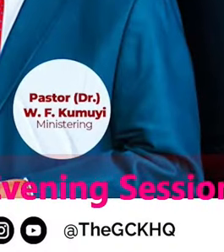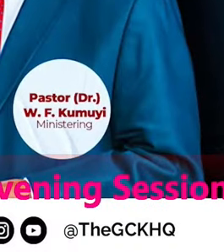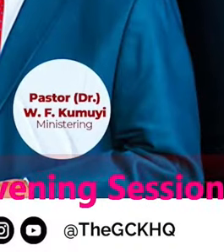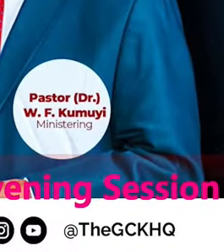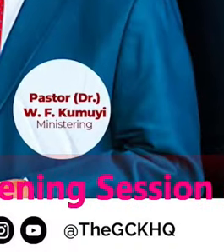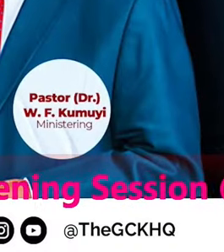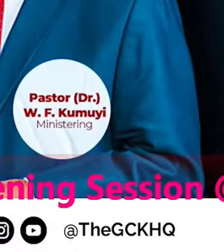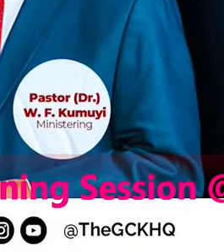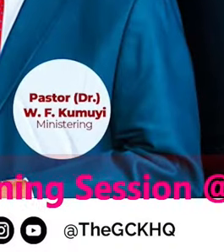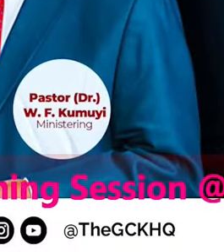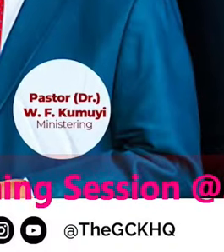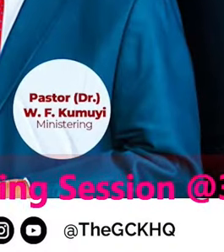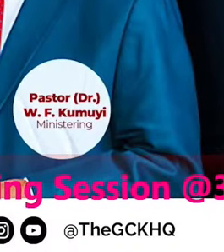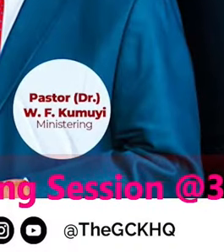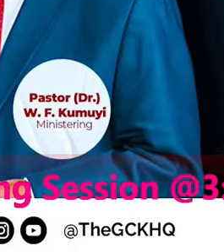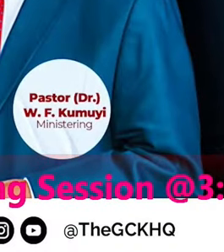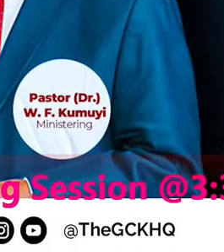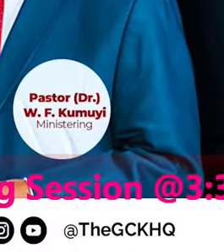good